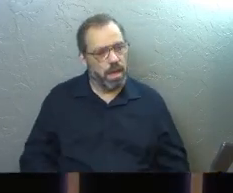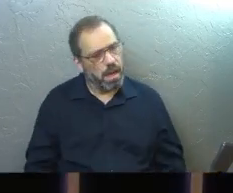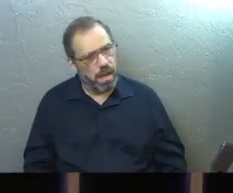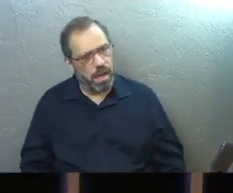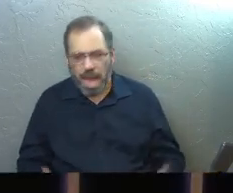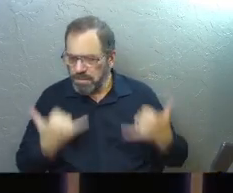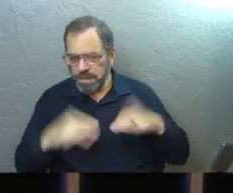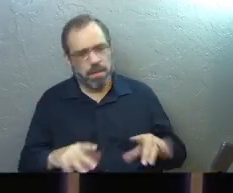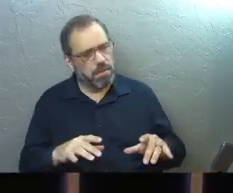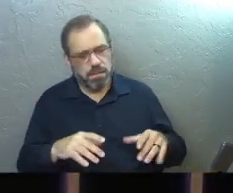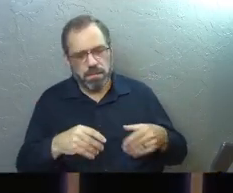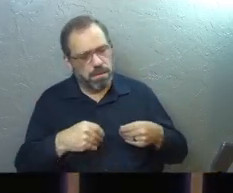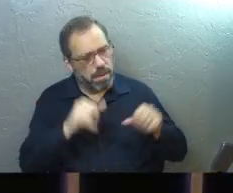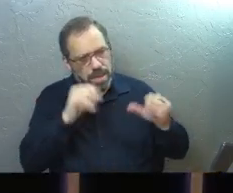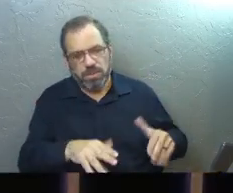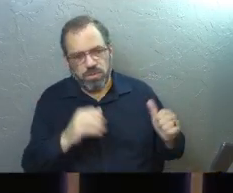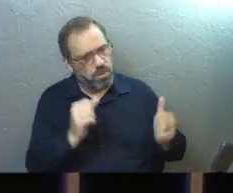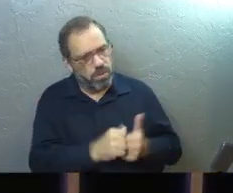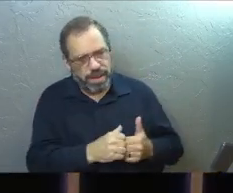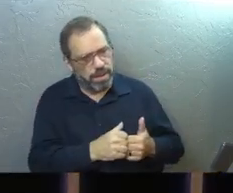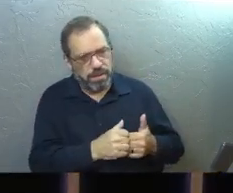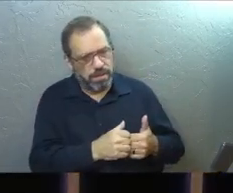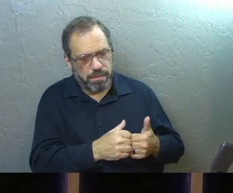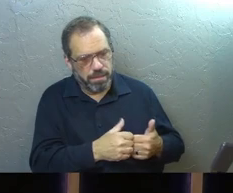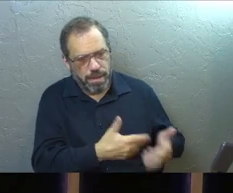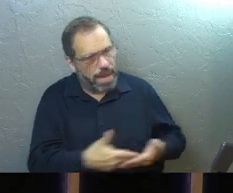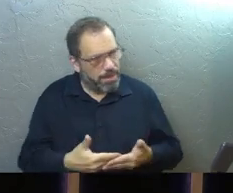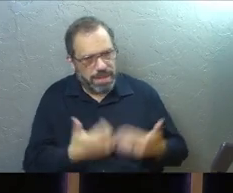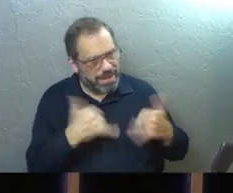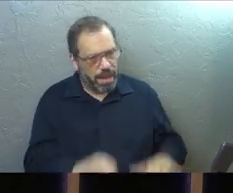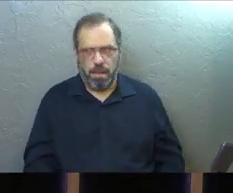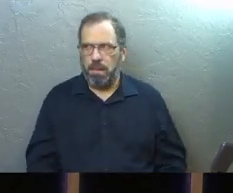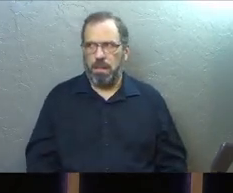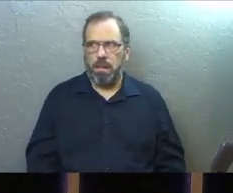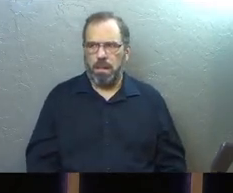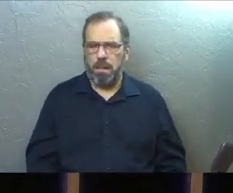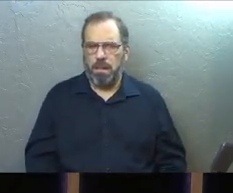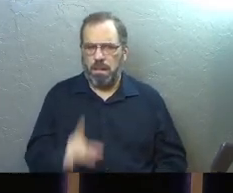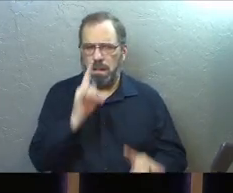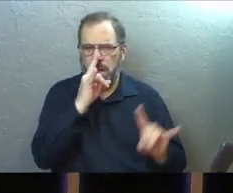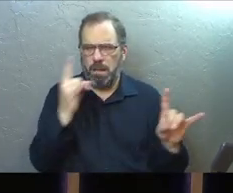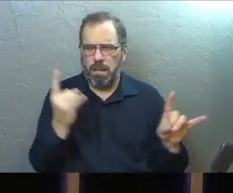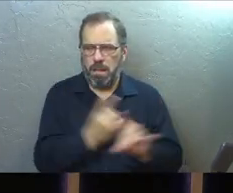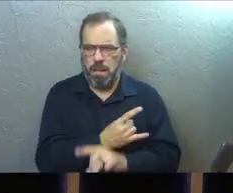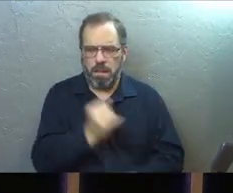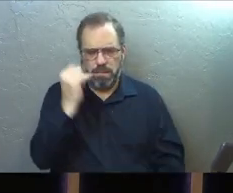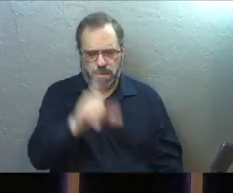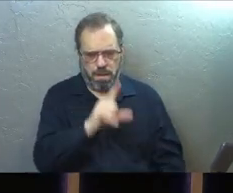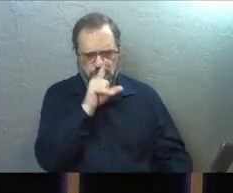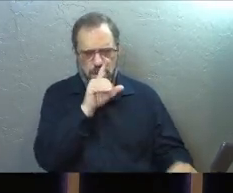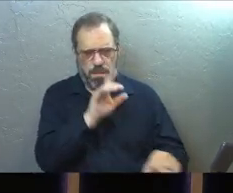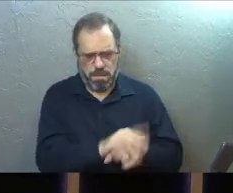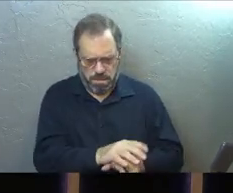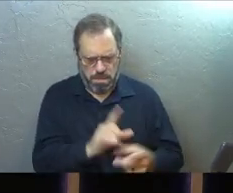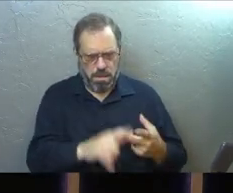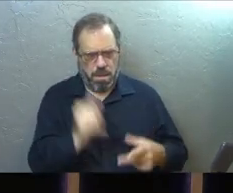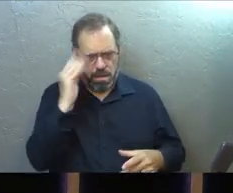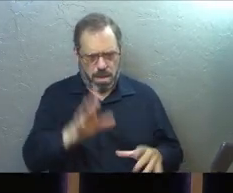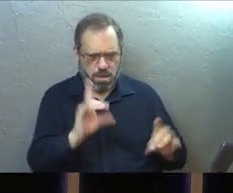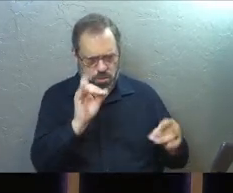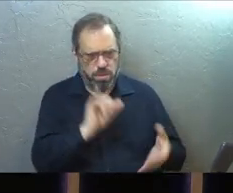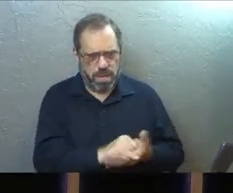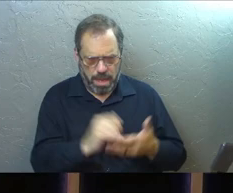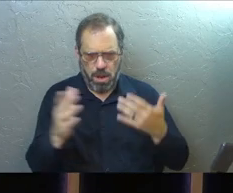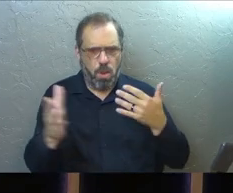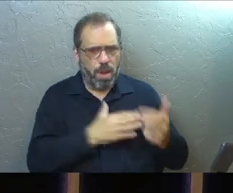I'm still going to do it. Oh, that's odd. Wait a second. So if God makes a promise, God will do